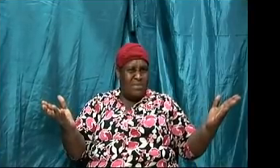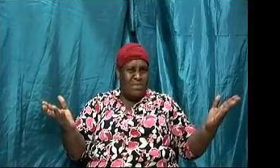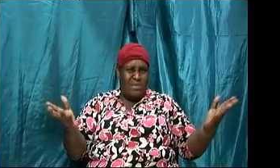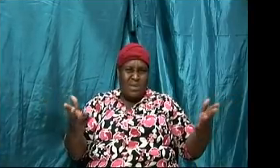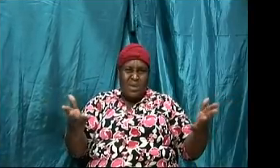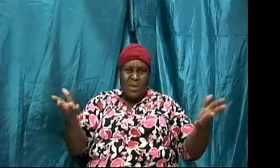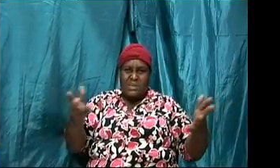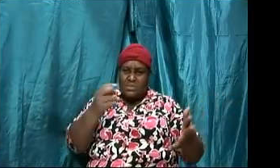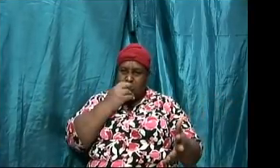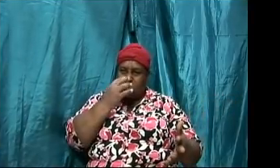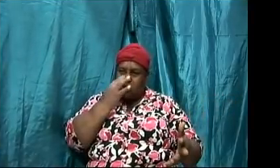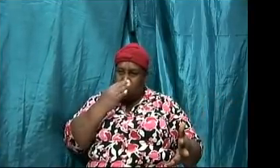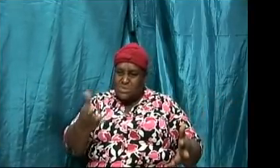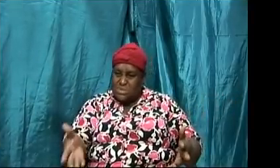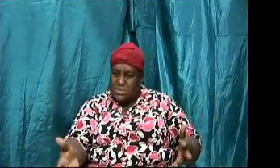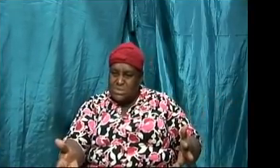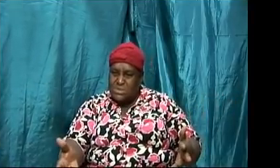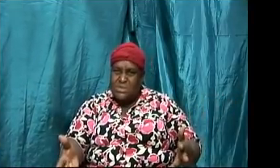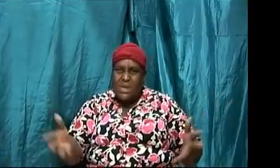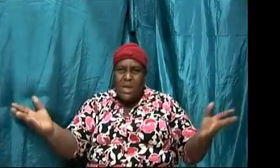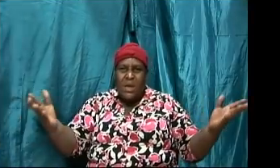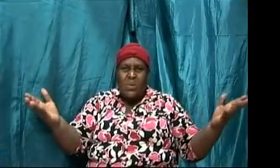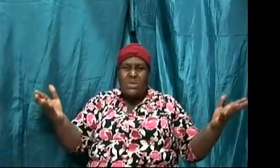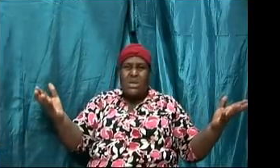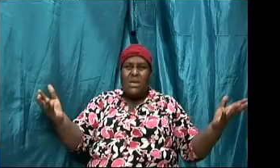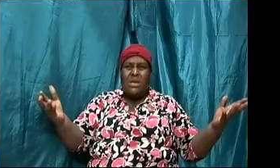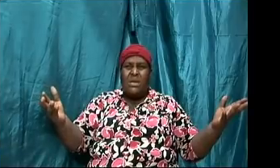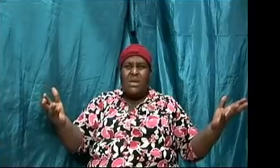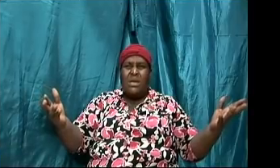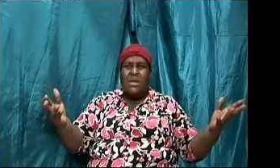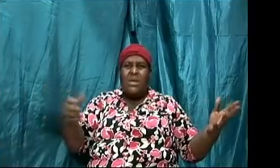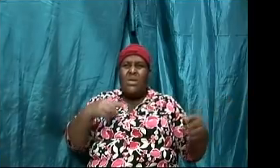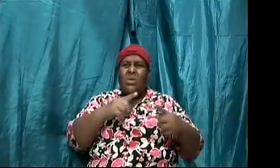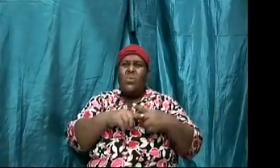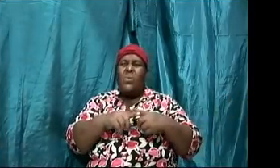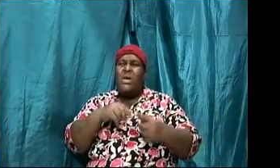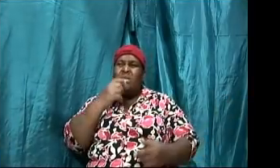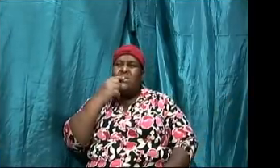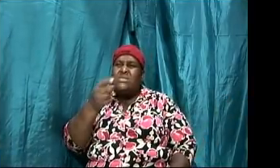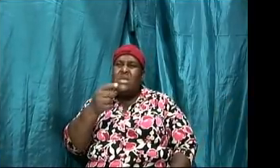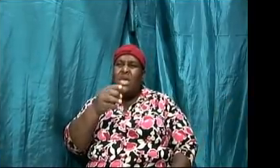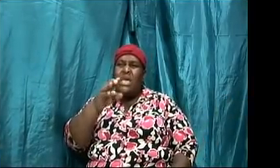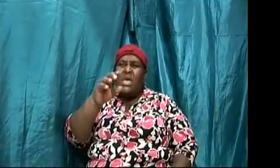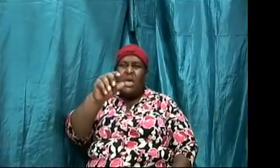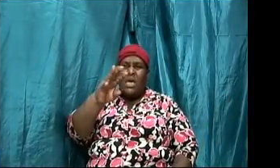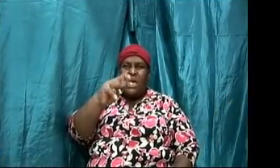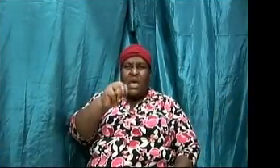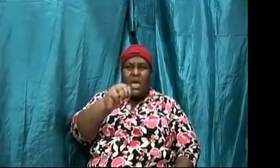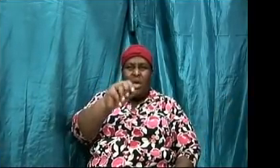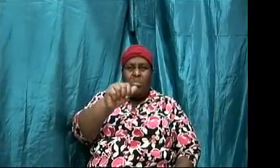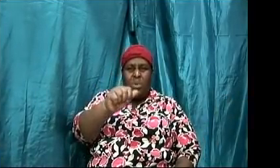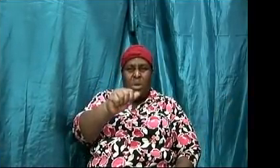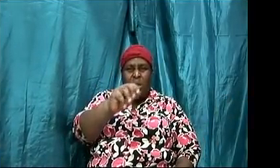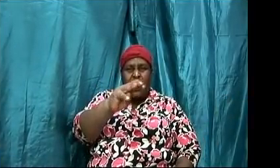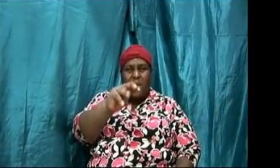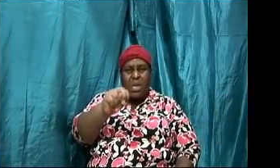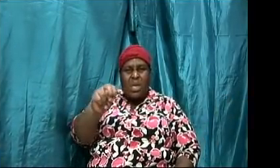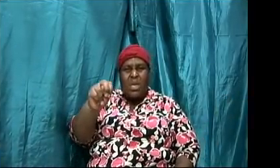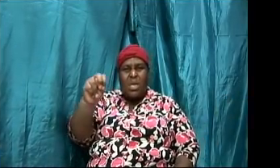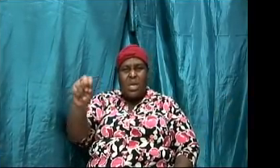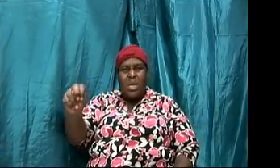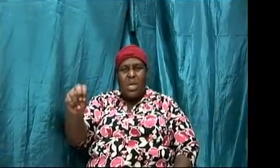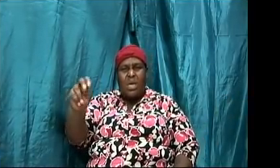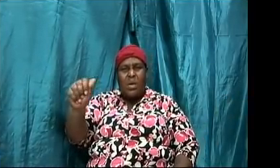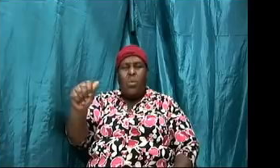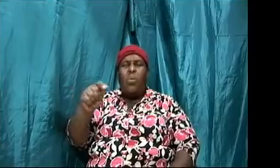That's interesting, because when you say manna in Hebrew, that's exactly what it is. It's saying, what